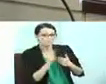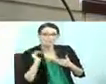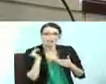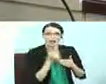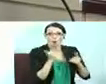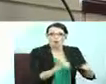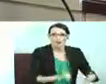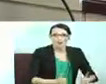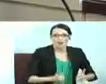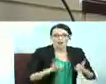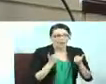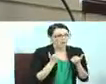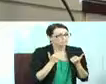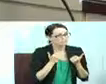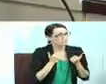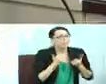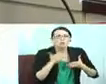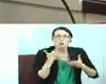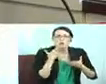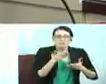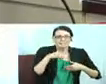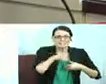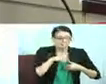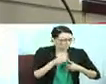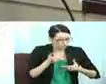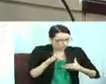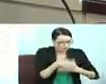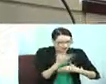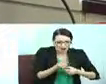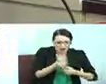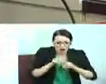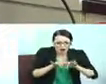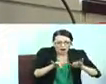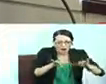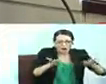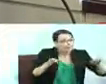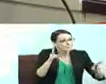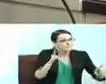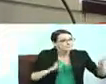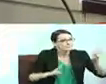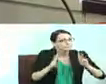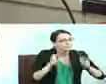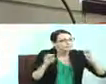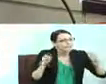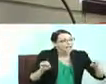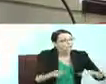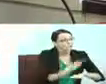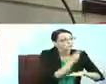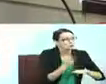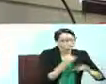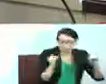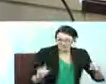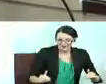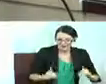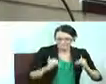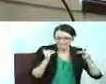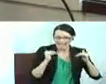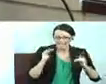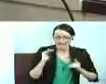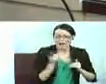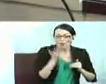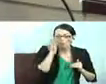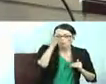life, take it and share it, what people can use and what we can use to advance our